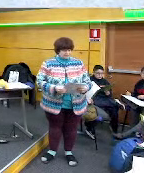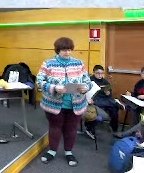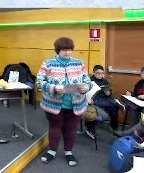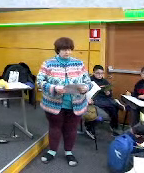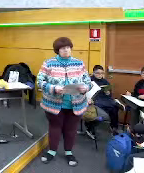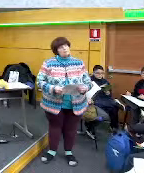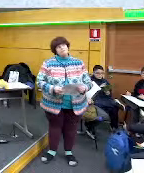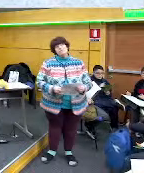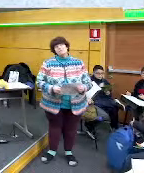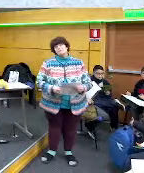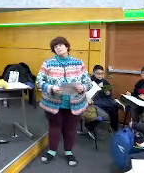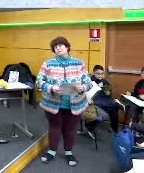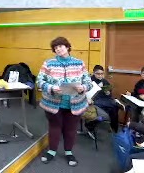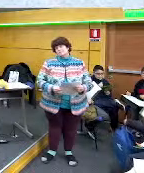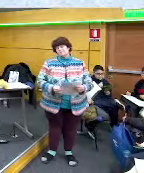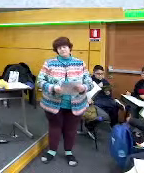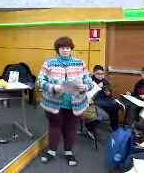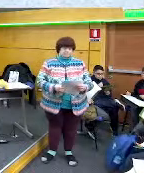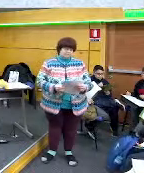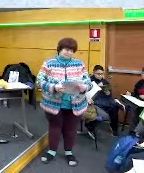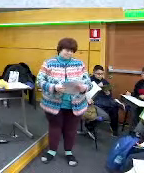It seems,